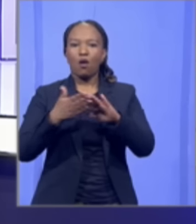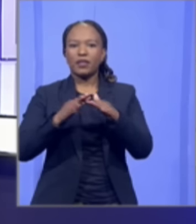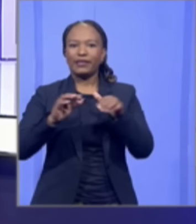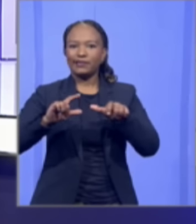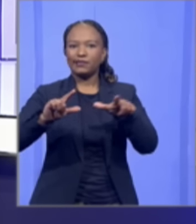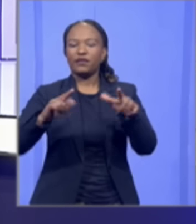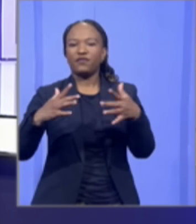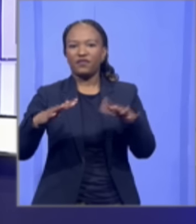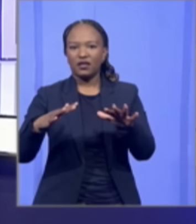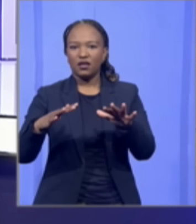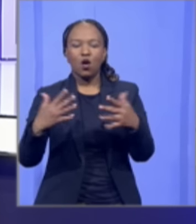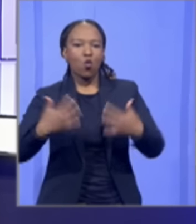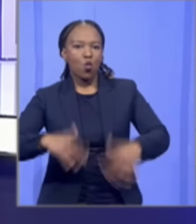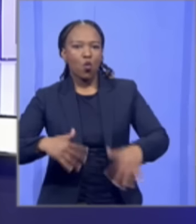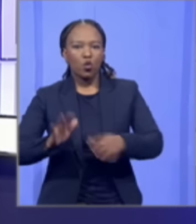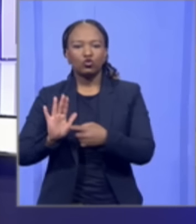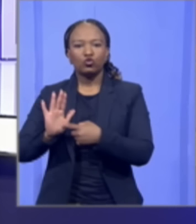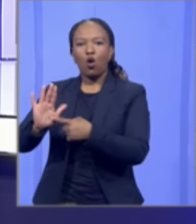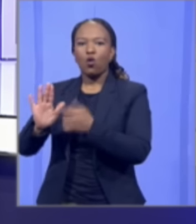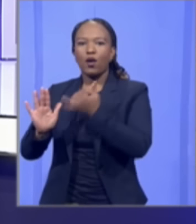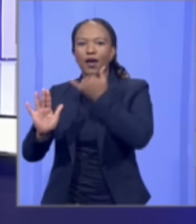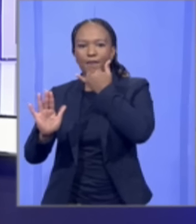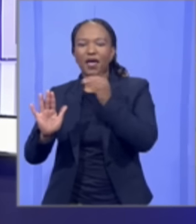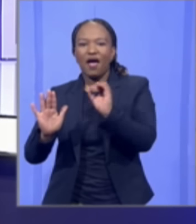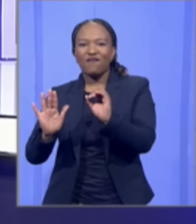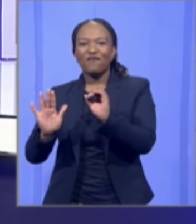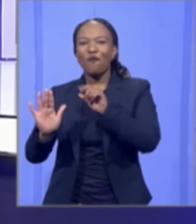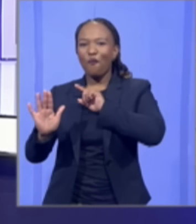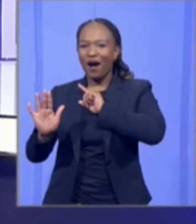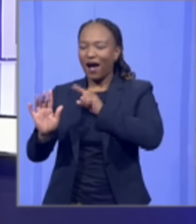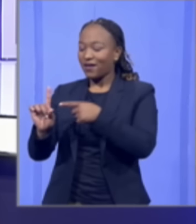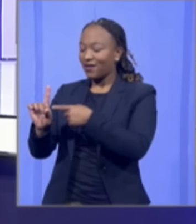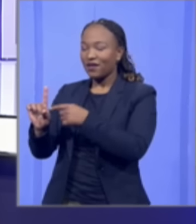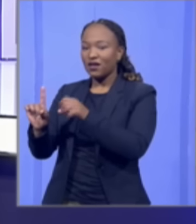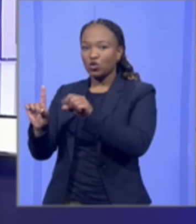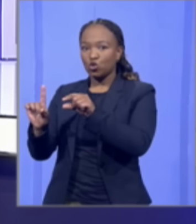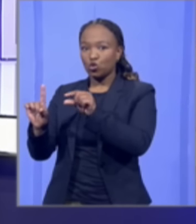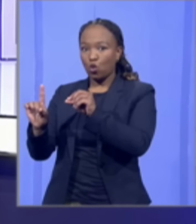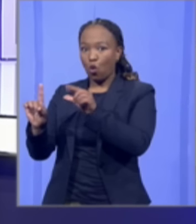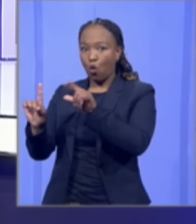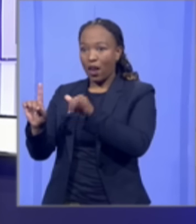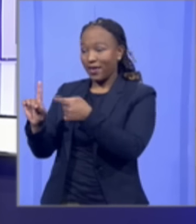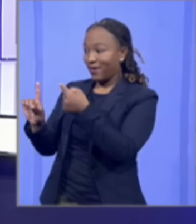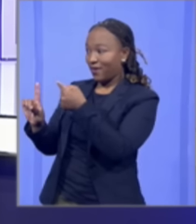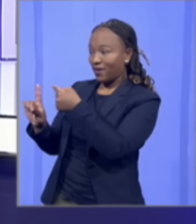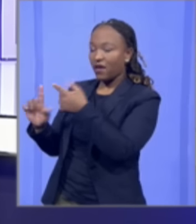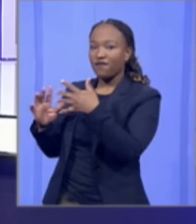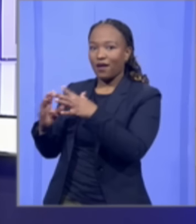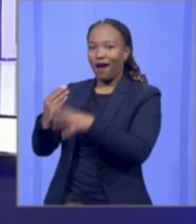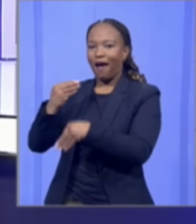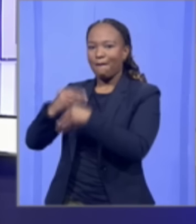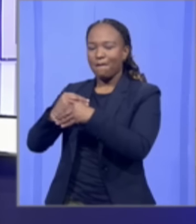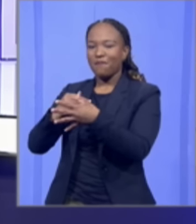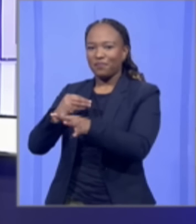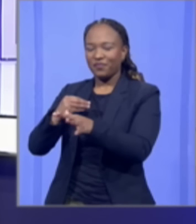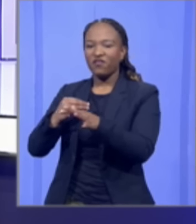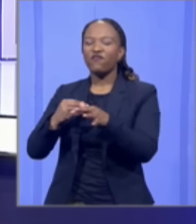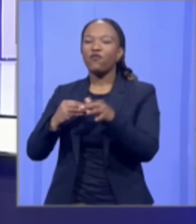ba tšweleditše lethabo la bona morago ga go akaretšwa ga Solly Malatsi gore a be kabineteng ya pušong ya botee bja bosetšhaba.